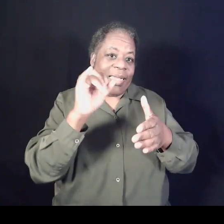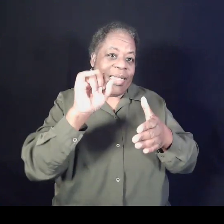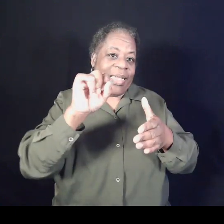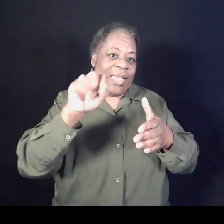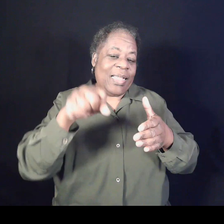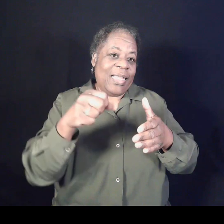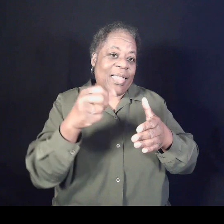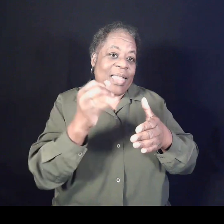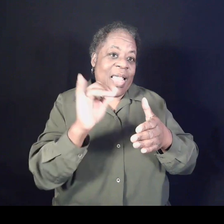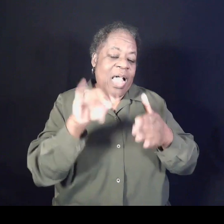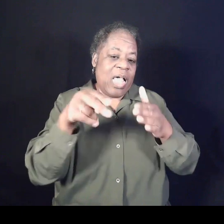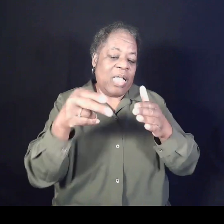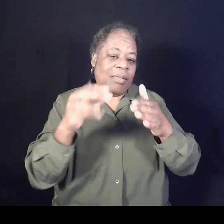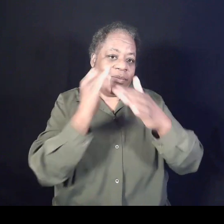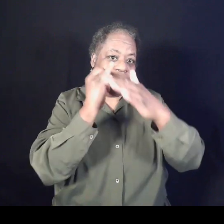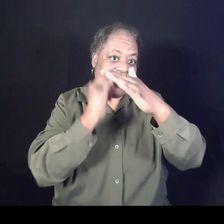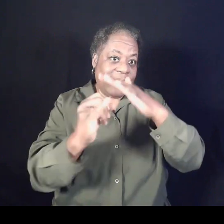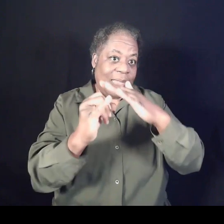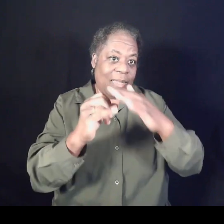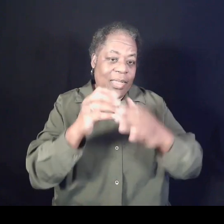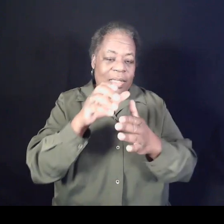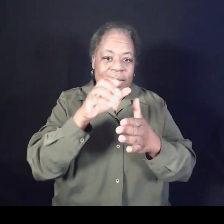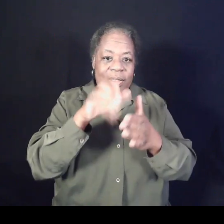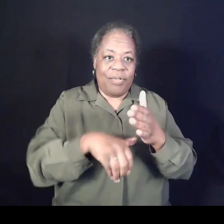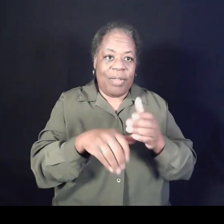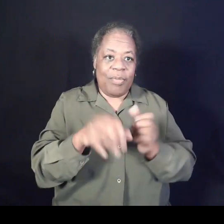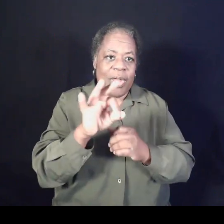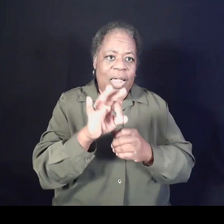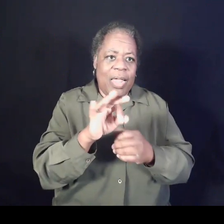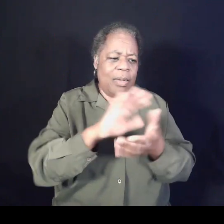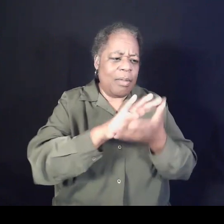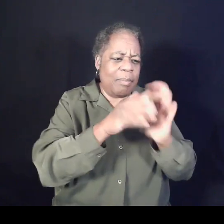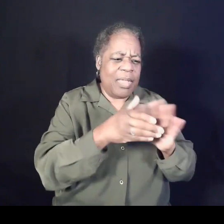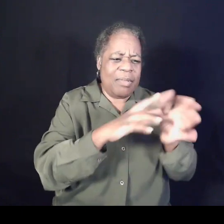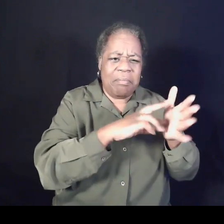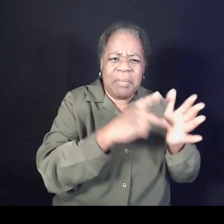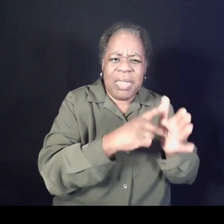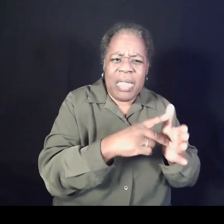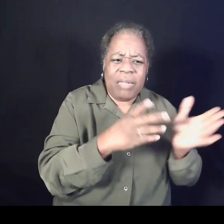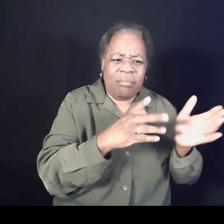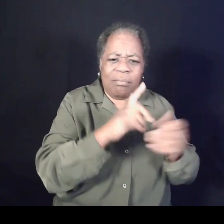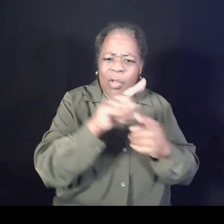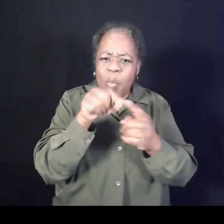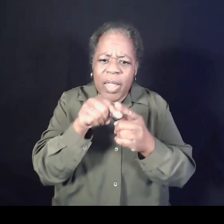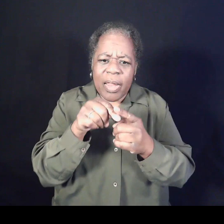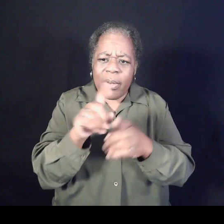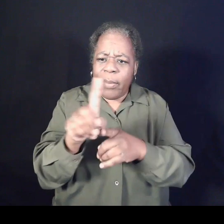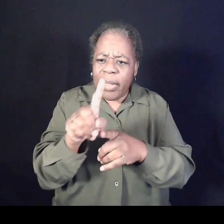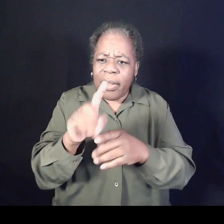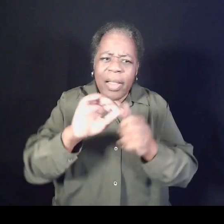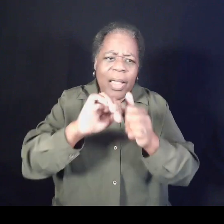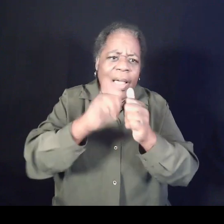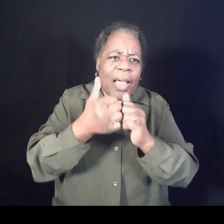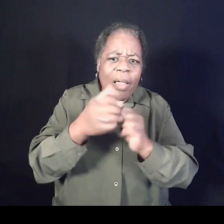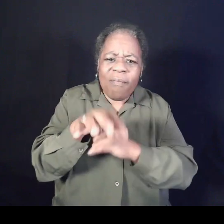We'll be asking ourselves what peace is exactly, and when and where and how it can be